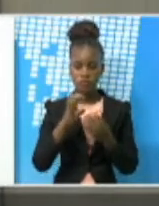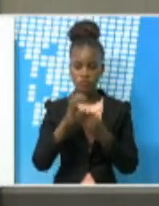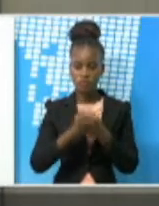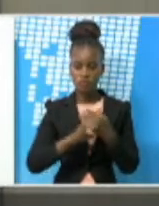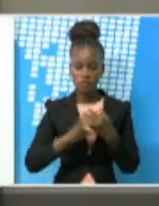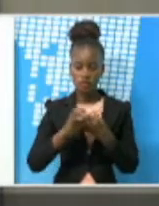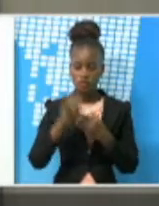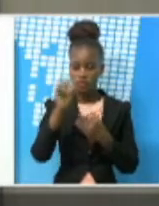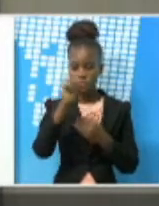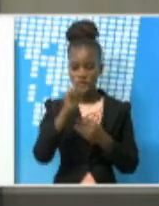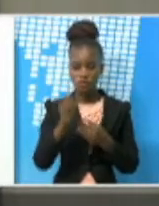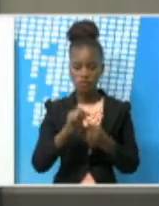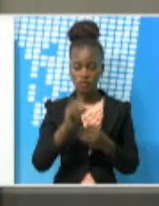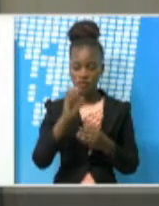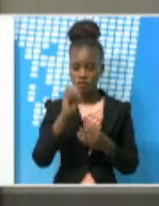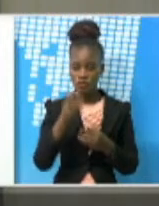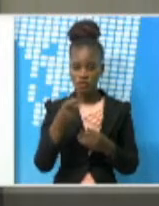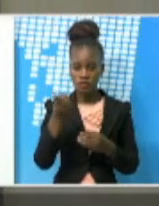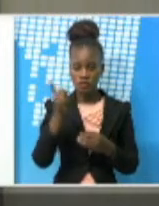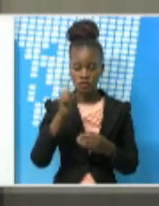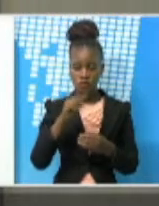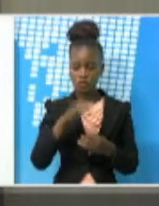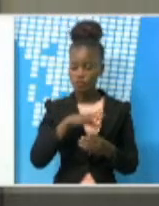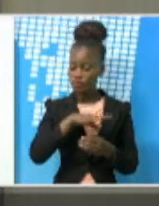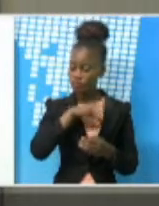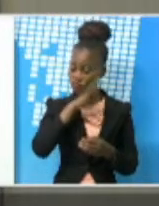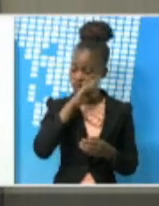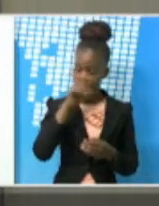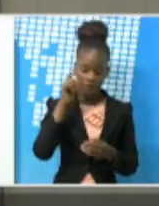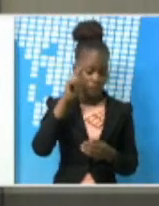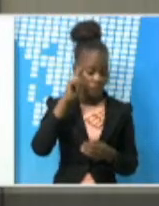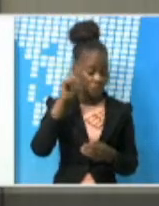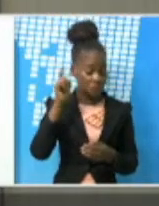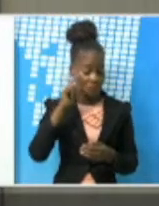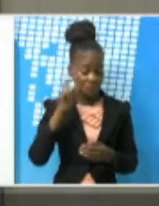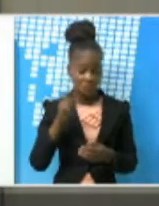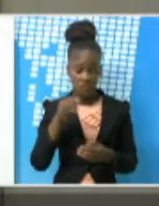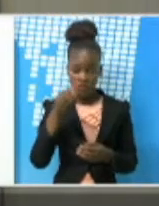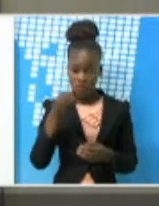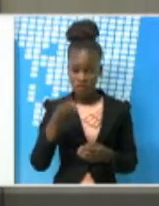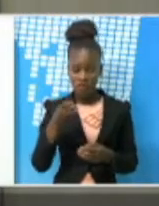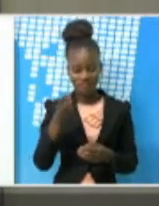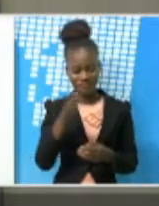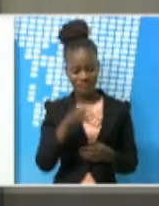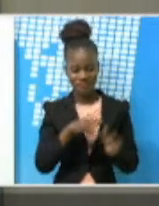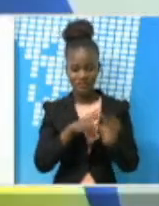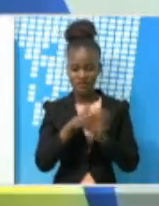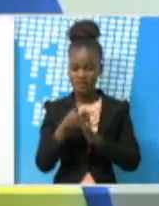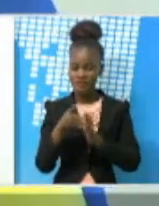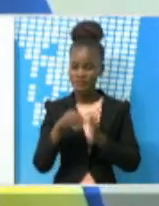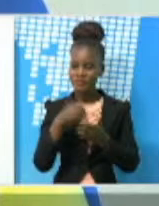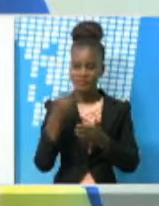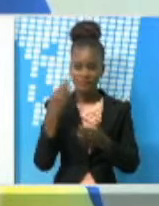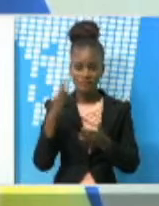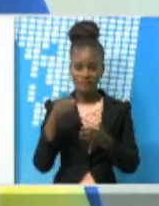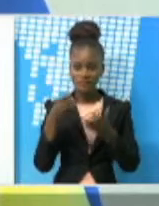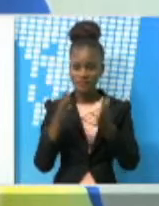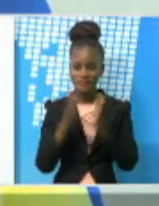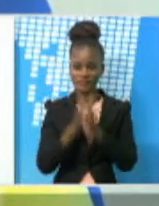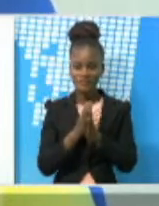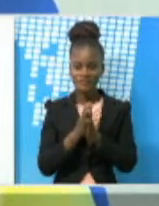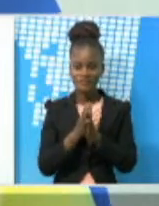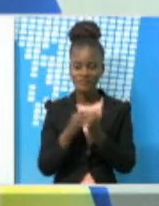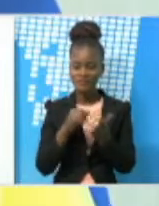we breathe and sleep and dream economic and social development of Uganda. Well, there you have it